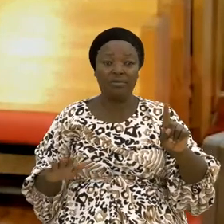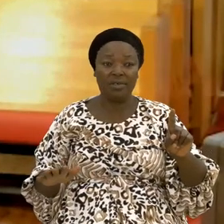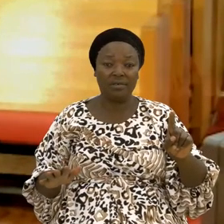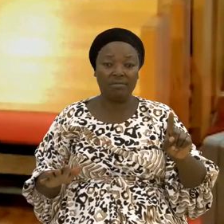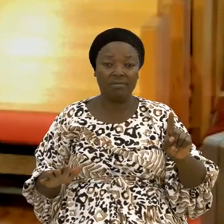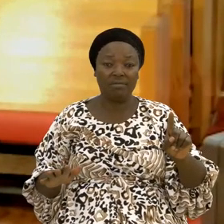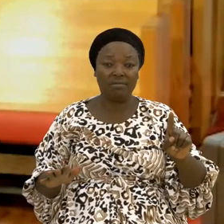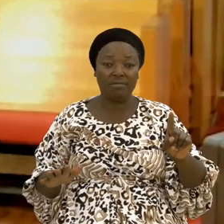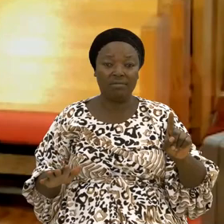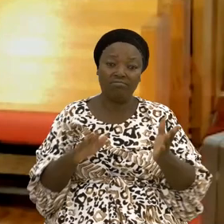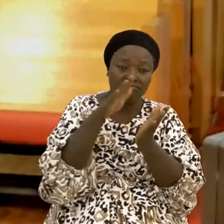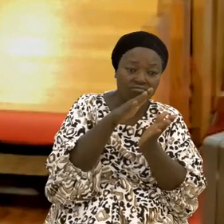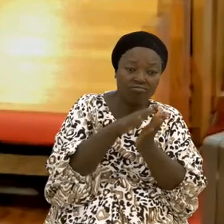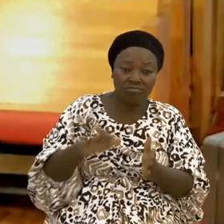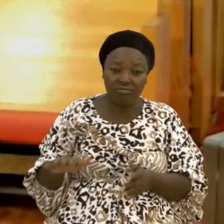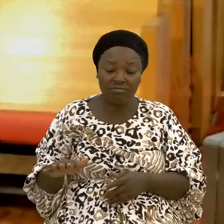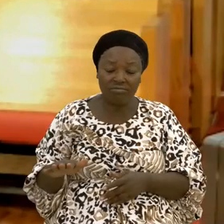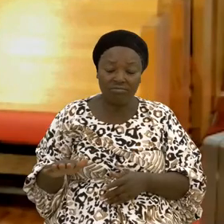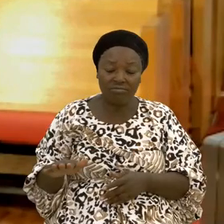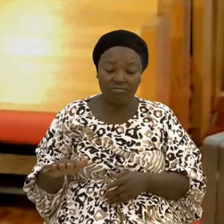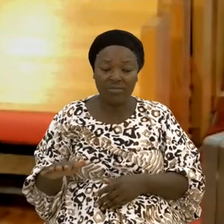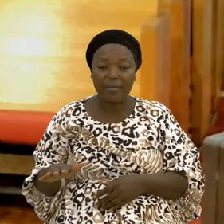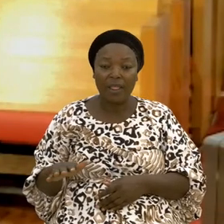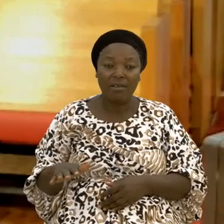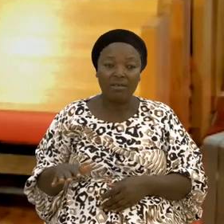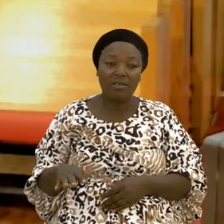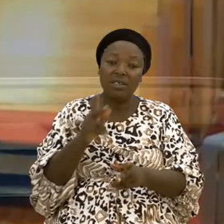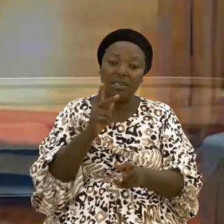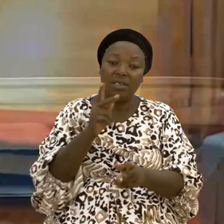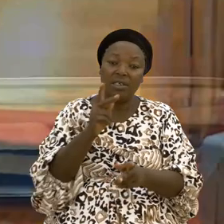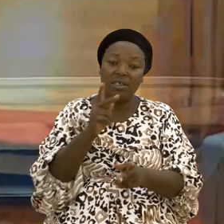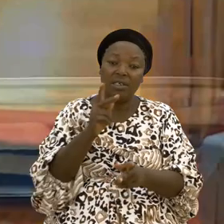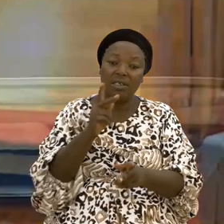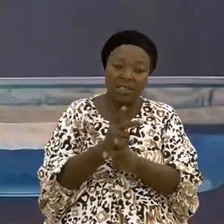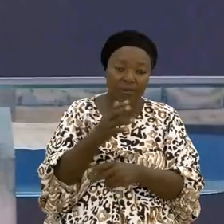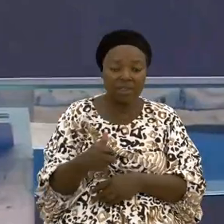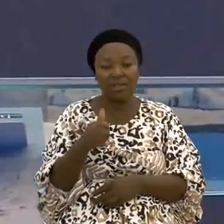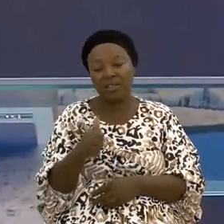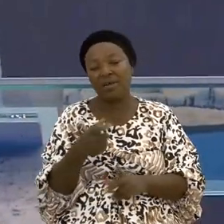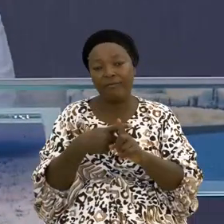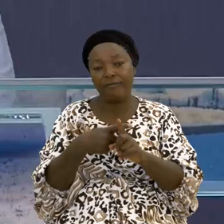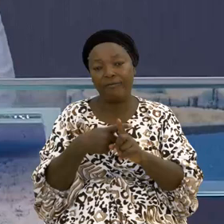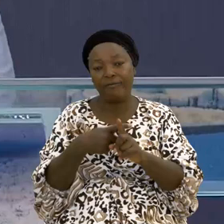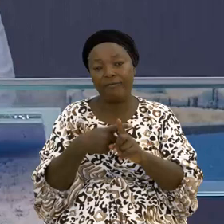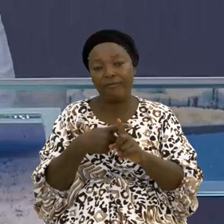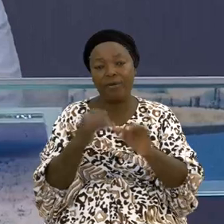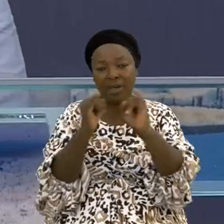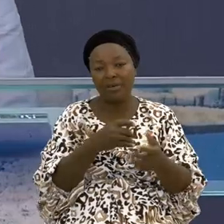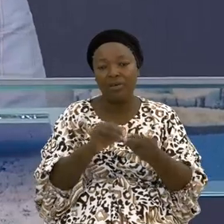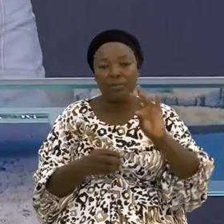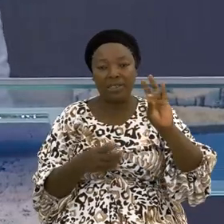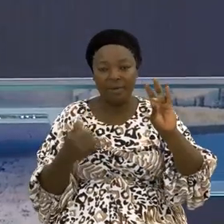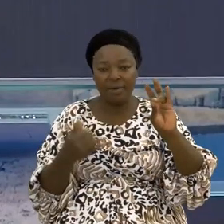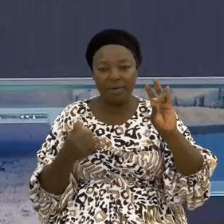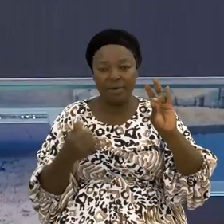and those who have been born again before, keep yourselves from idols. We're looking at number 7 now,